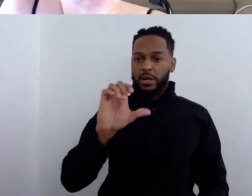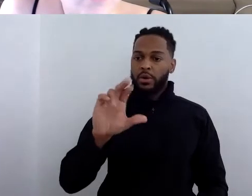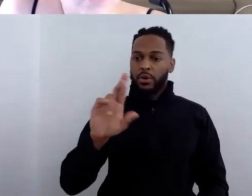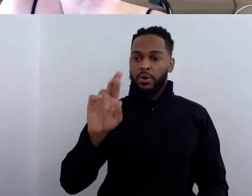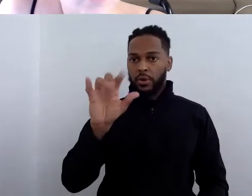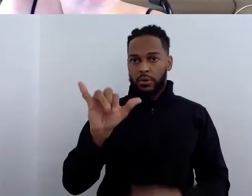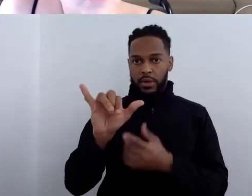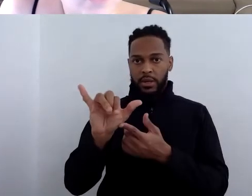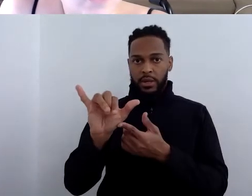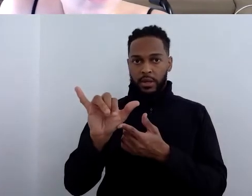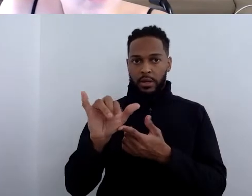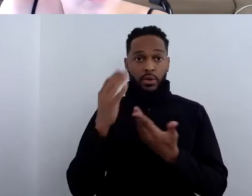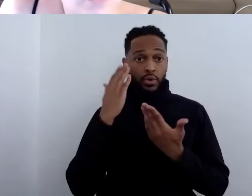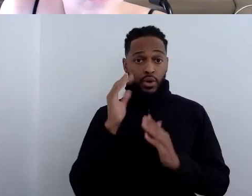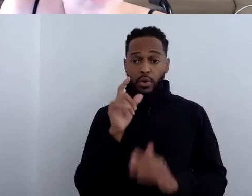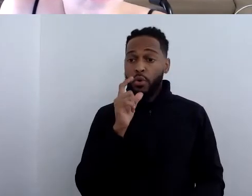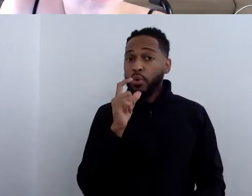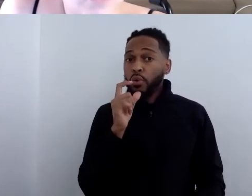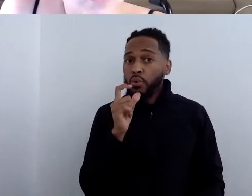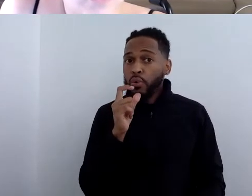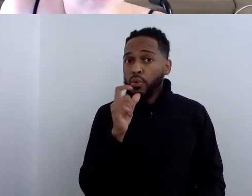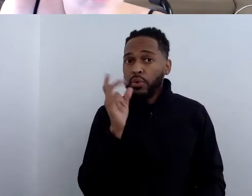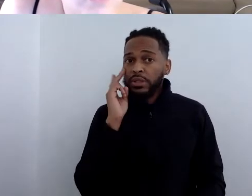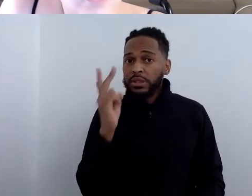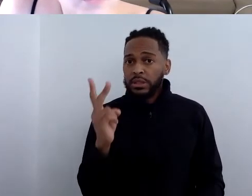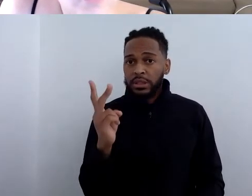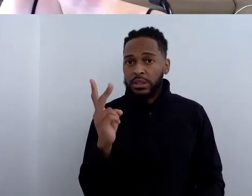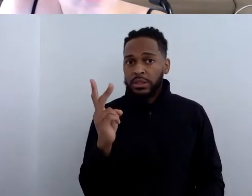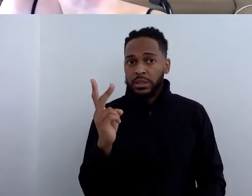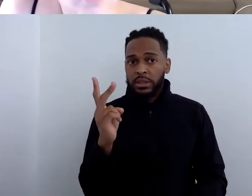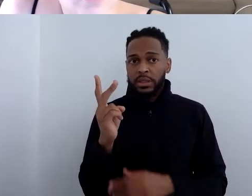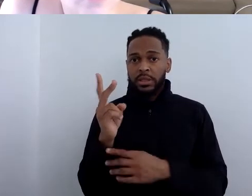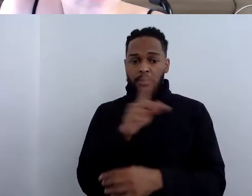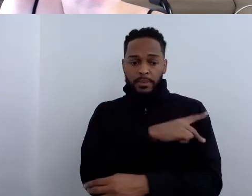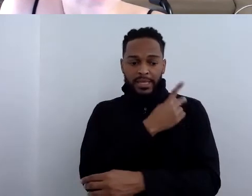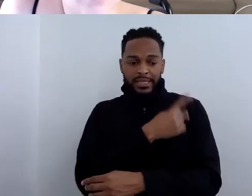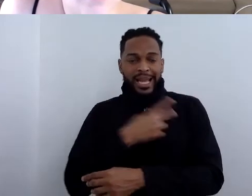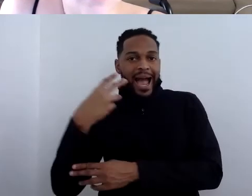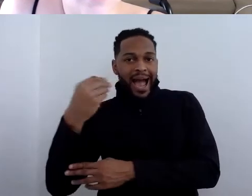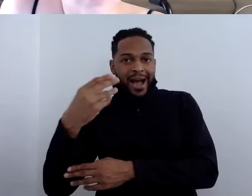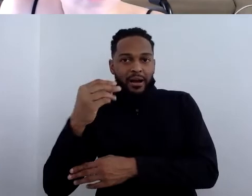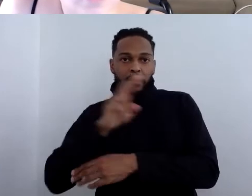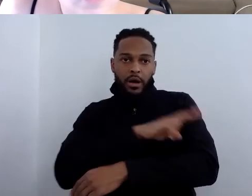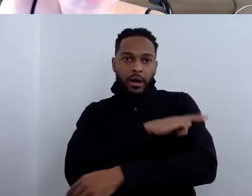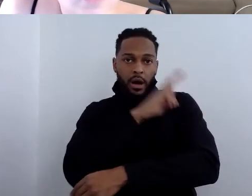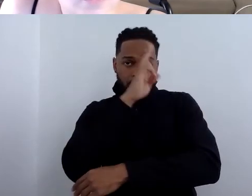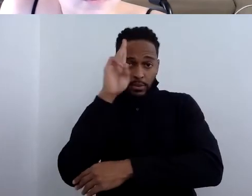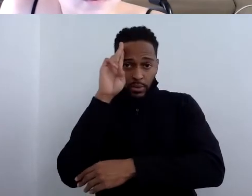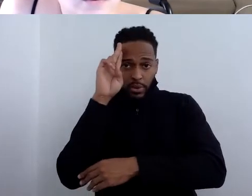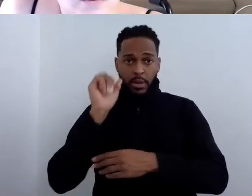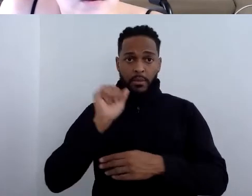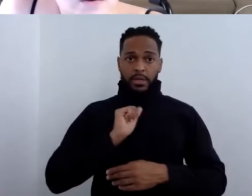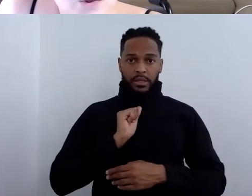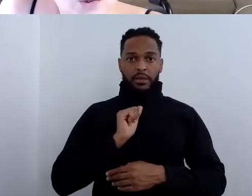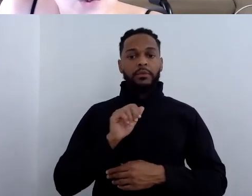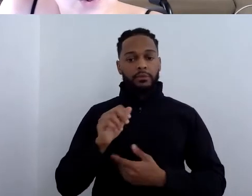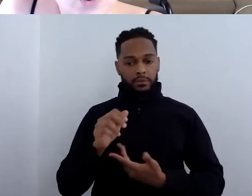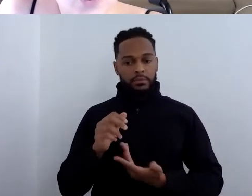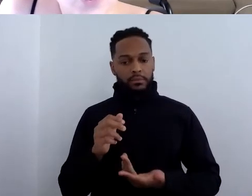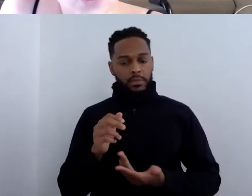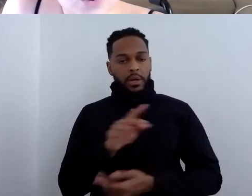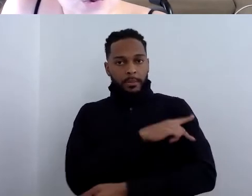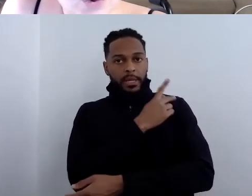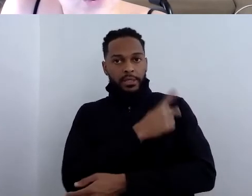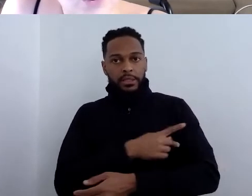didn't know who was actually seeing patients outside of the hospital. I am a patient of Mount Sinai. I did not